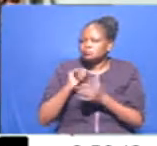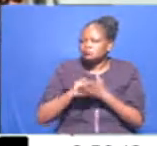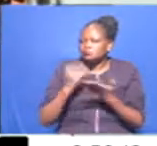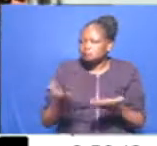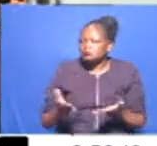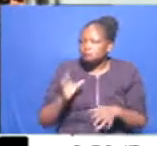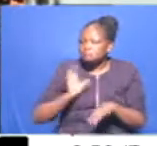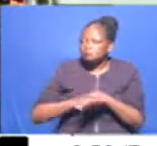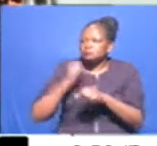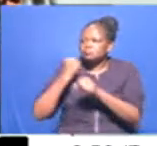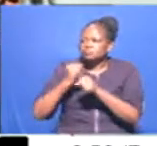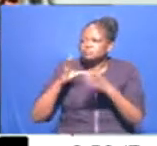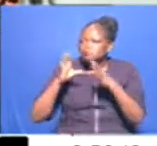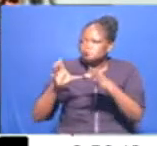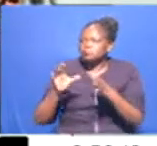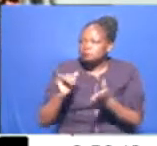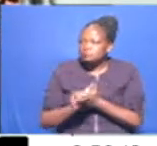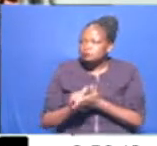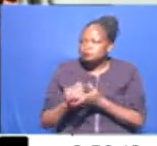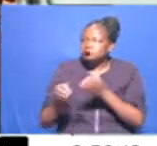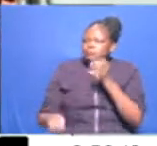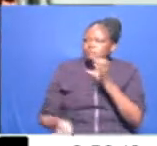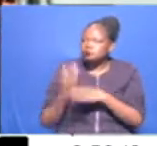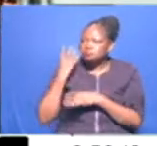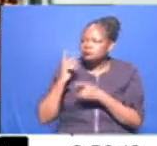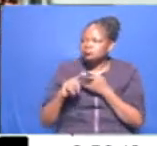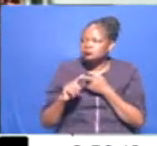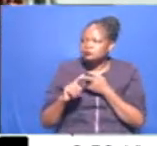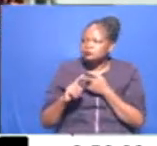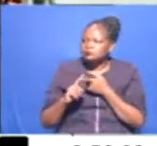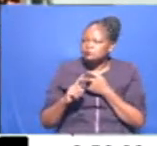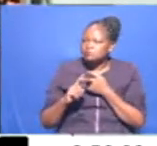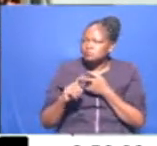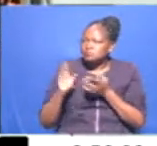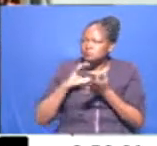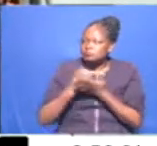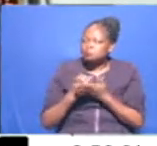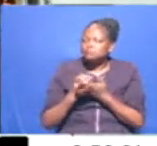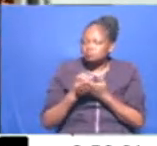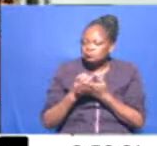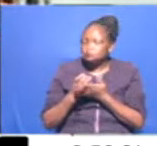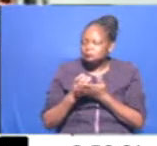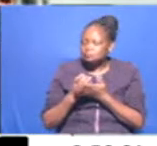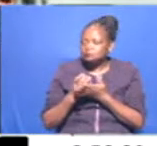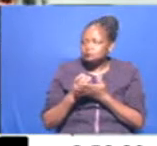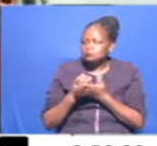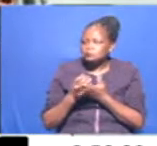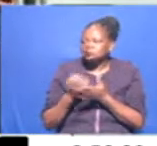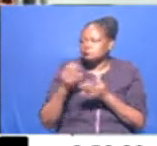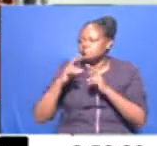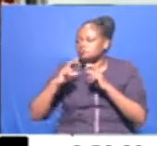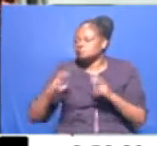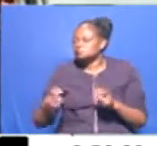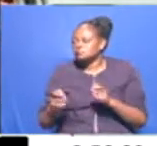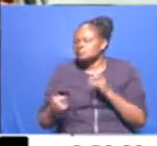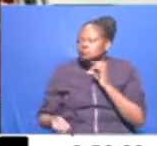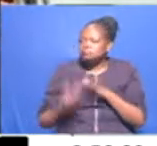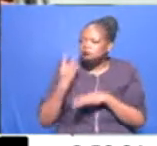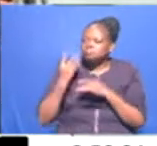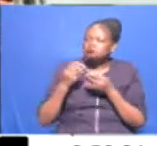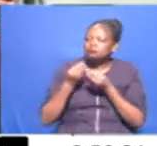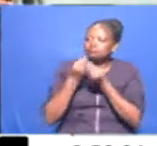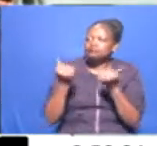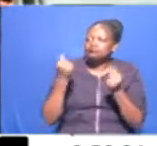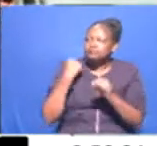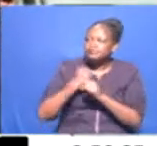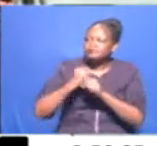force that was instituted to be able to find out the causes of the burden on the illness and look for possible solutions. They did an amazing job.